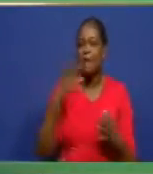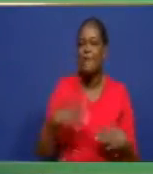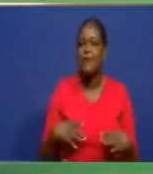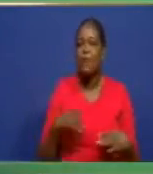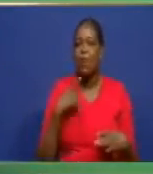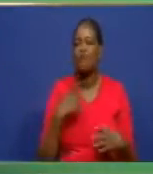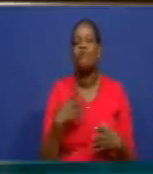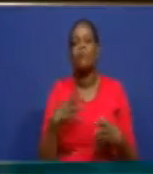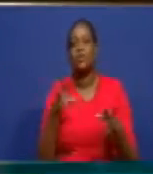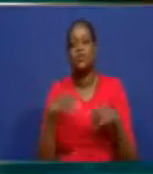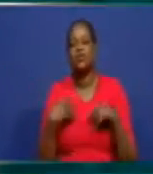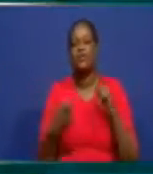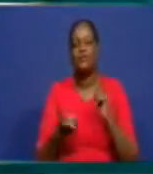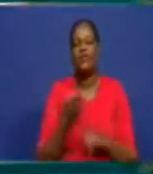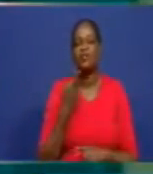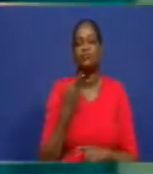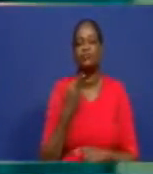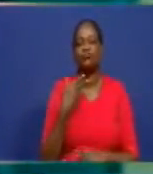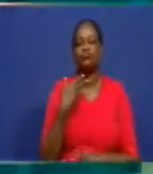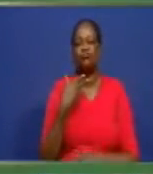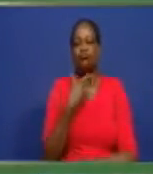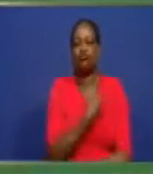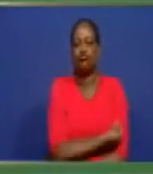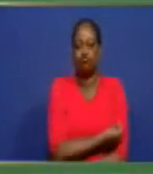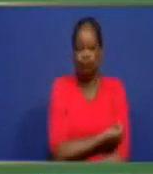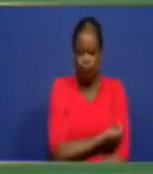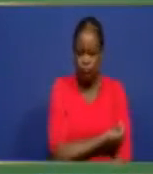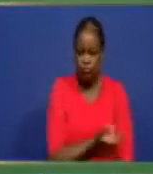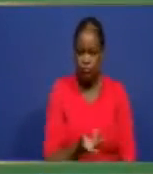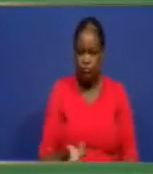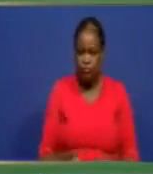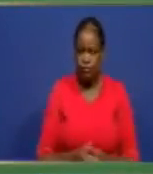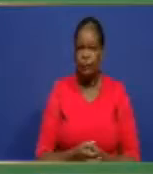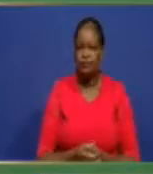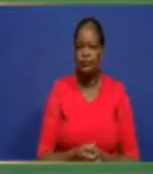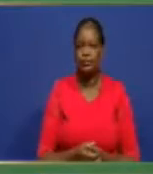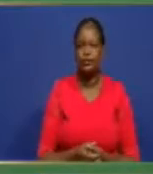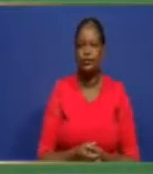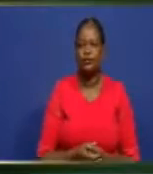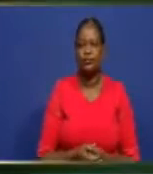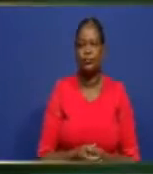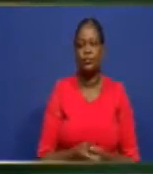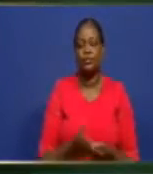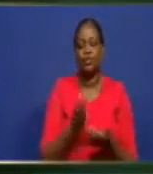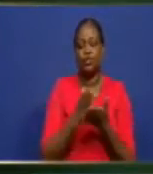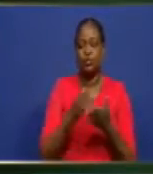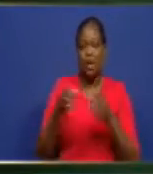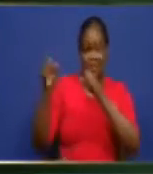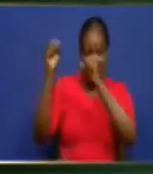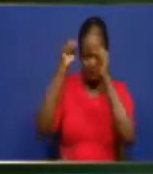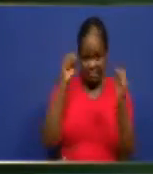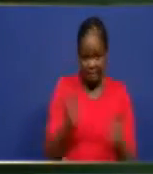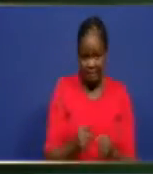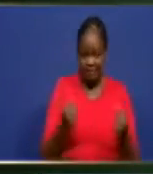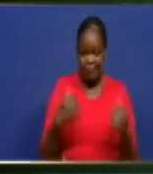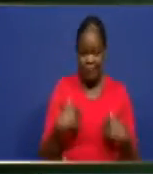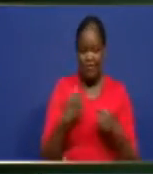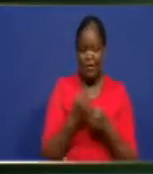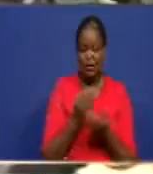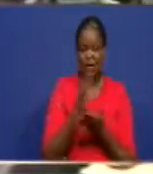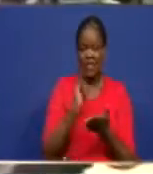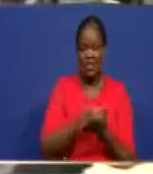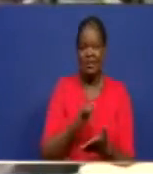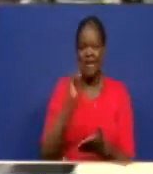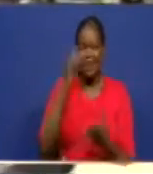have received their first dose of the Oxford AstraZeneca COVID-19 vaccine of their strategy of ensuring that Kenyans receive their